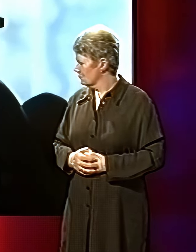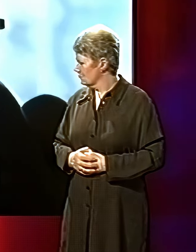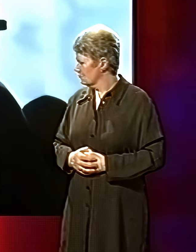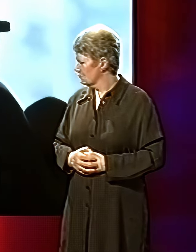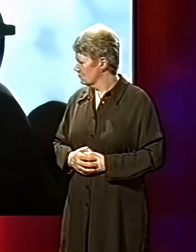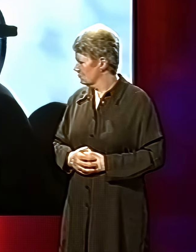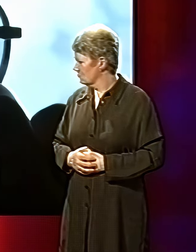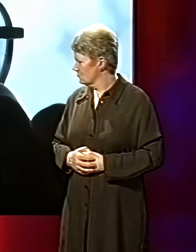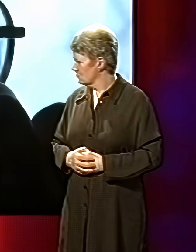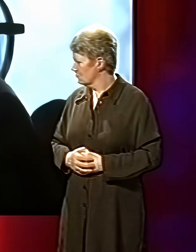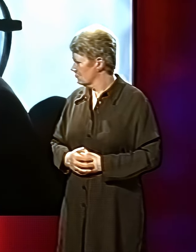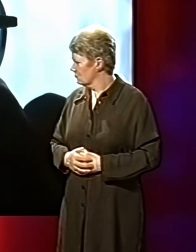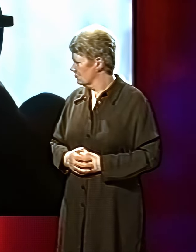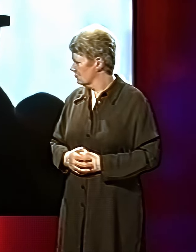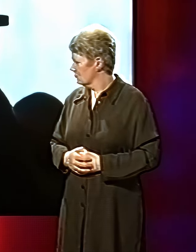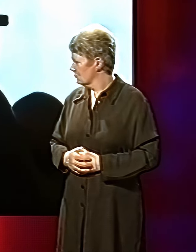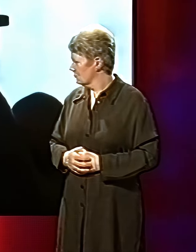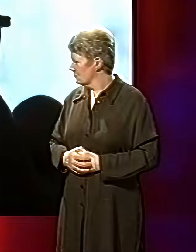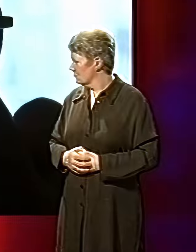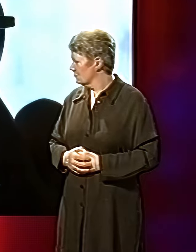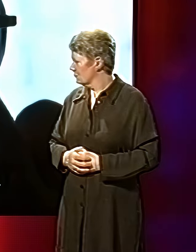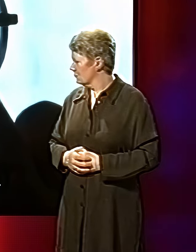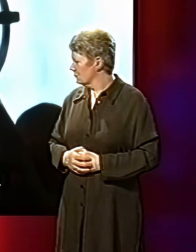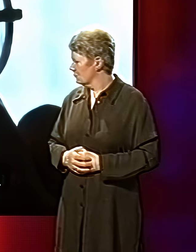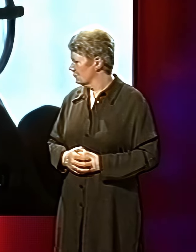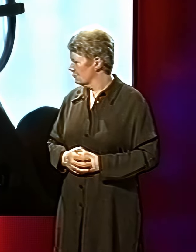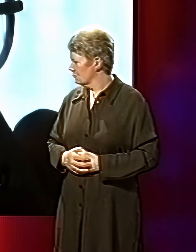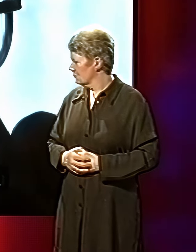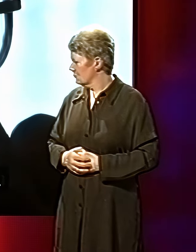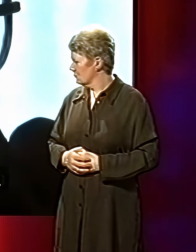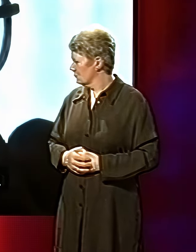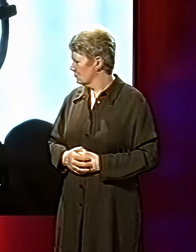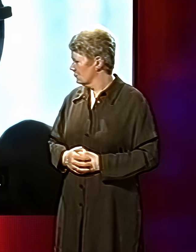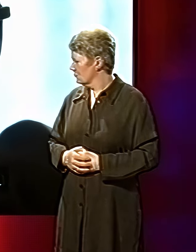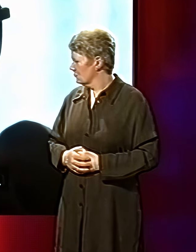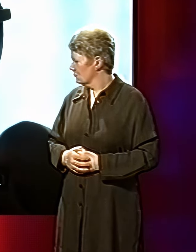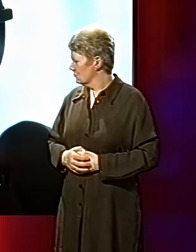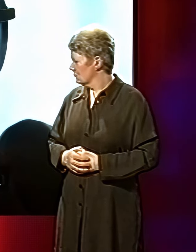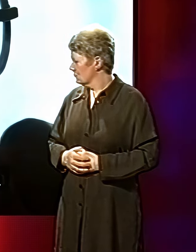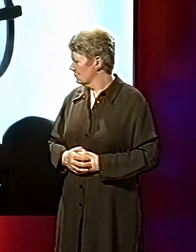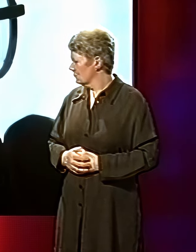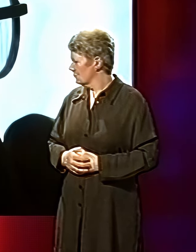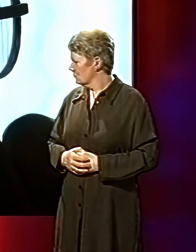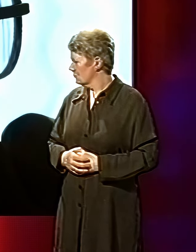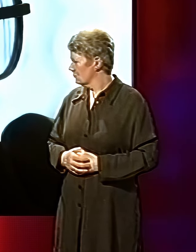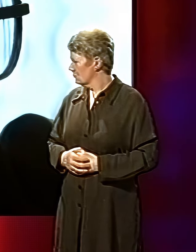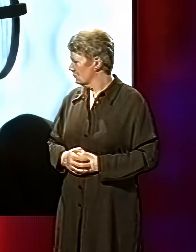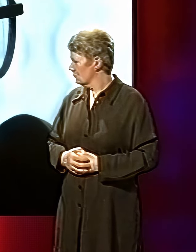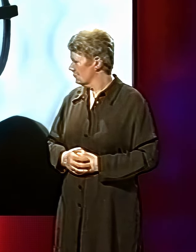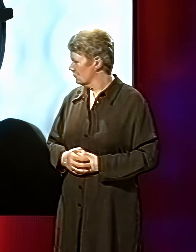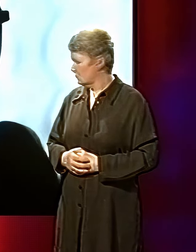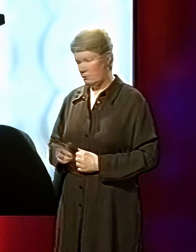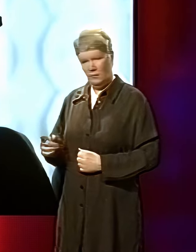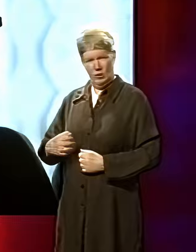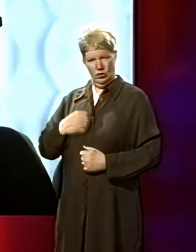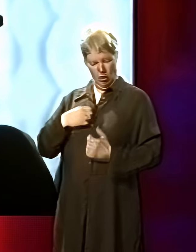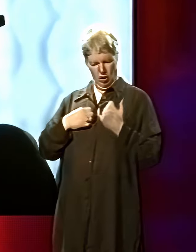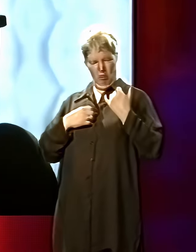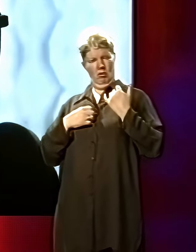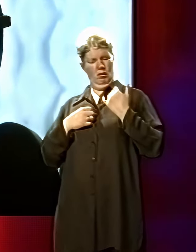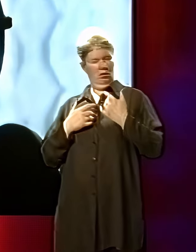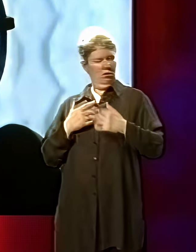that's why I want to come and get it. Because if comes, he'll have the same again. She was shocked by the actions